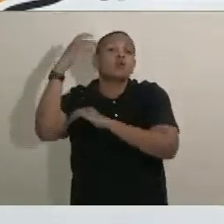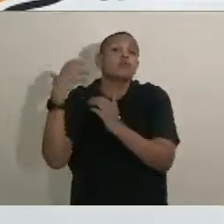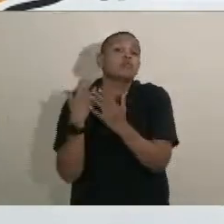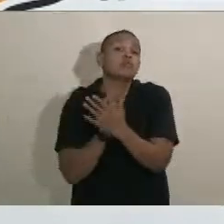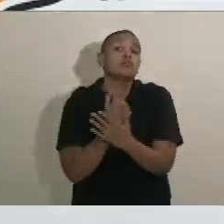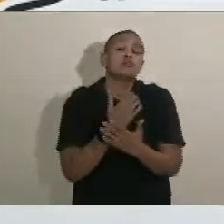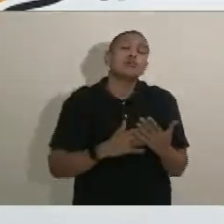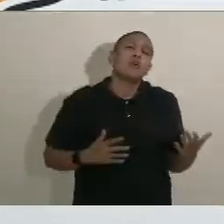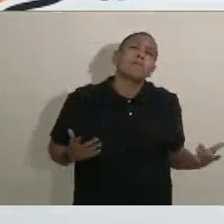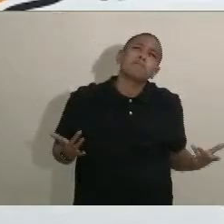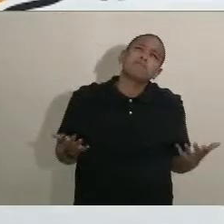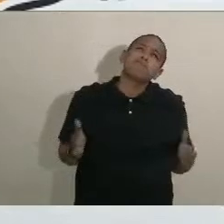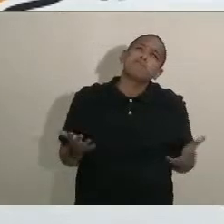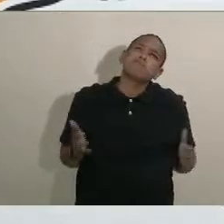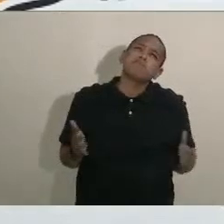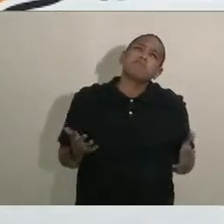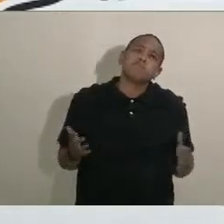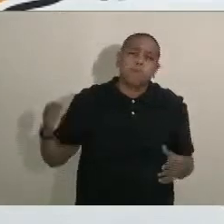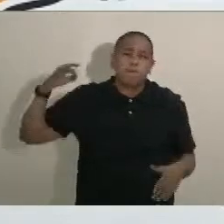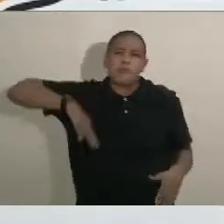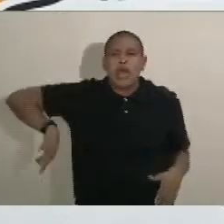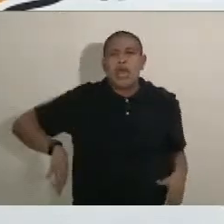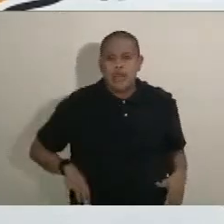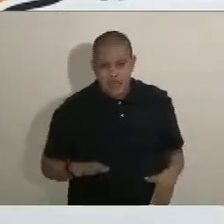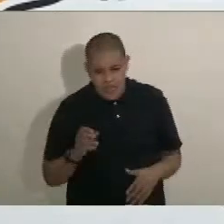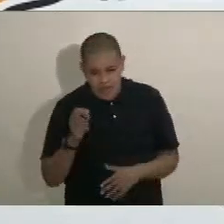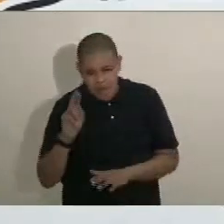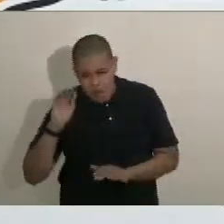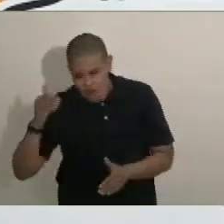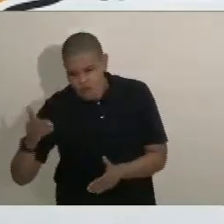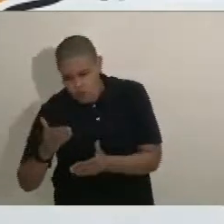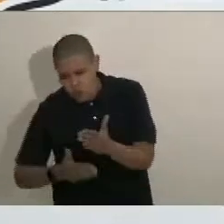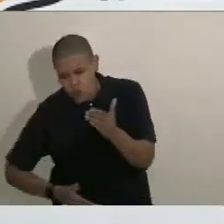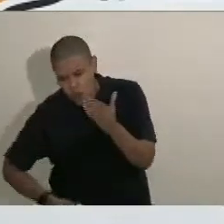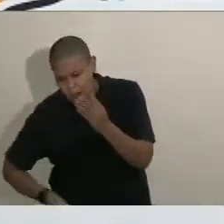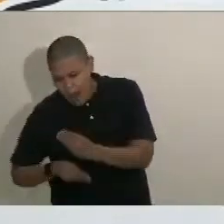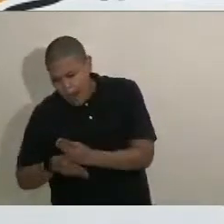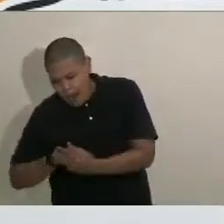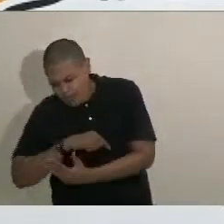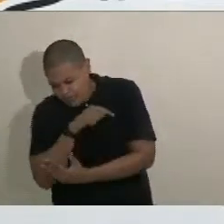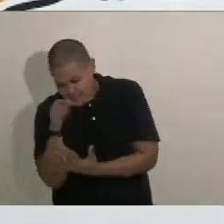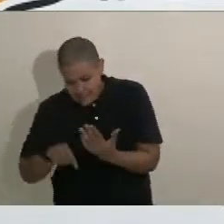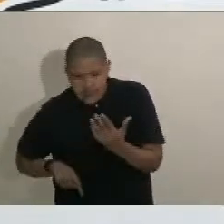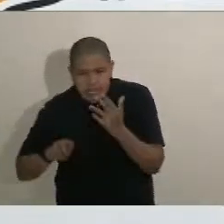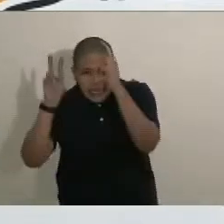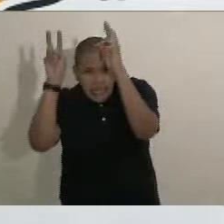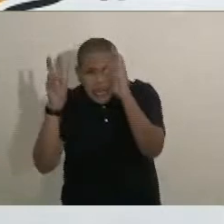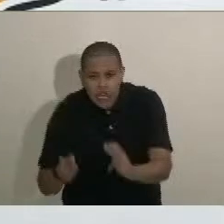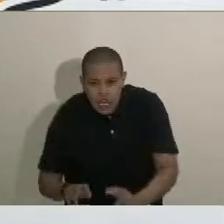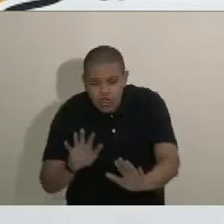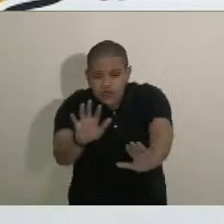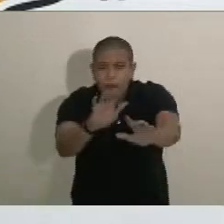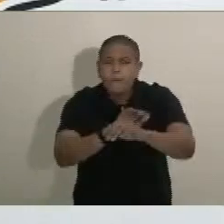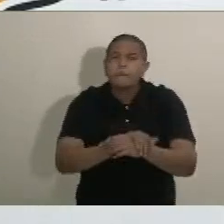some greater benefit or address some other underlying issue.